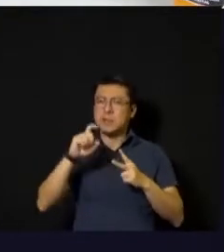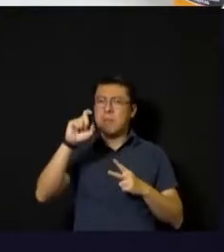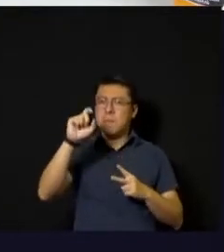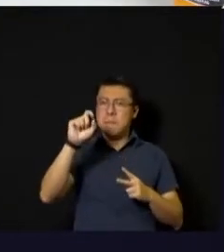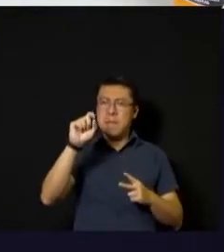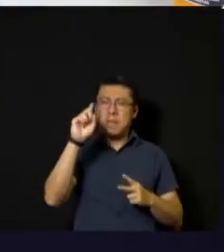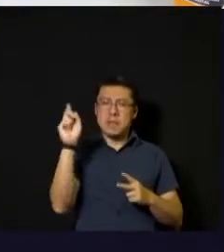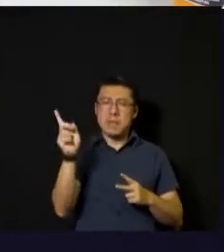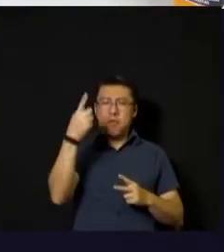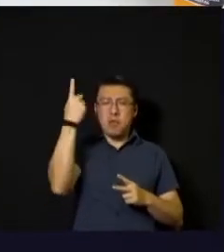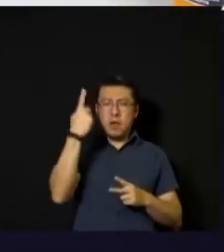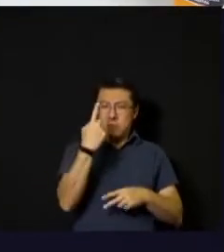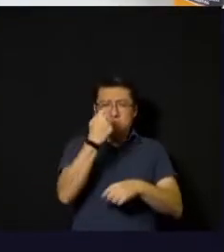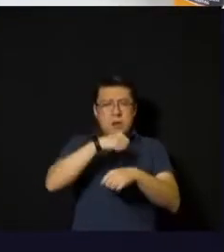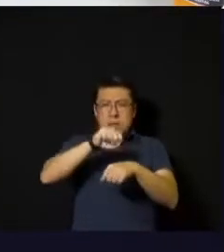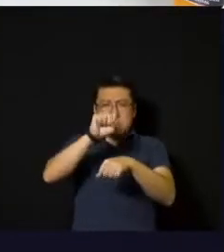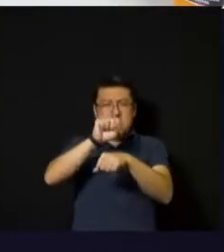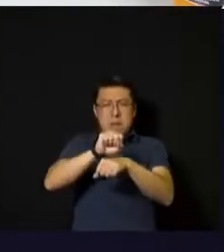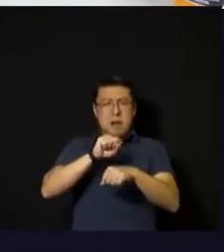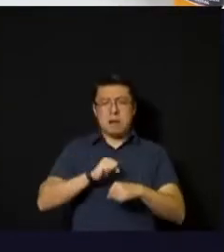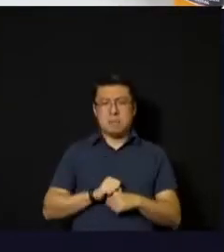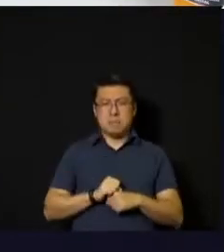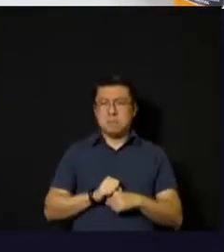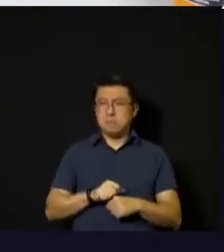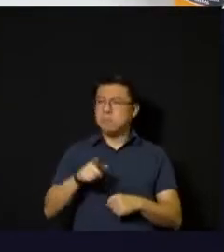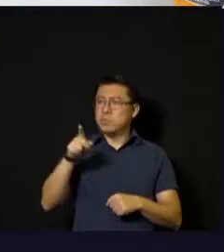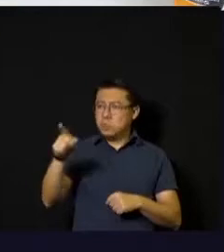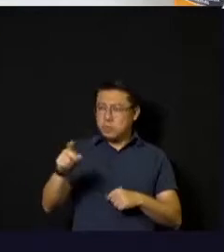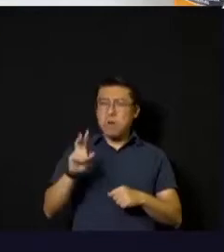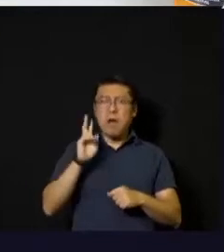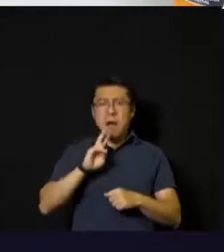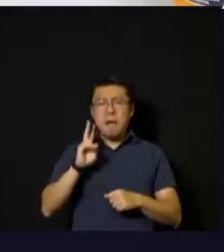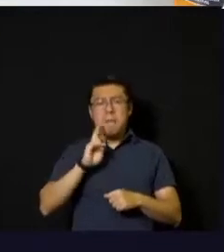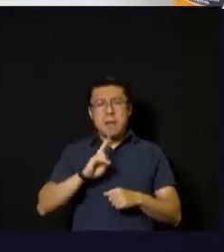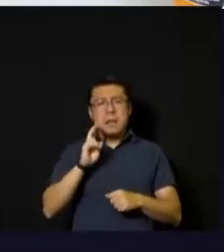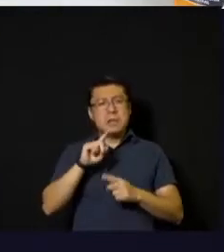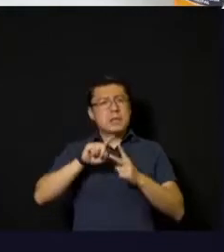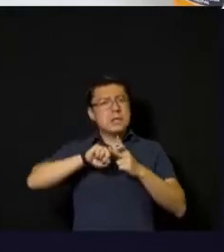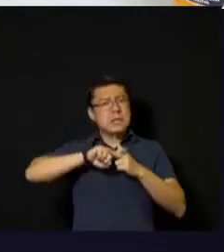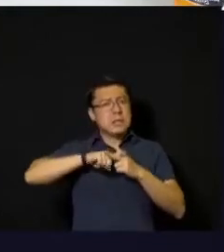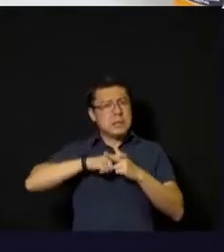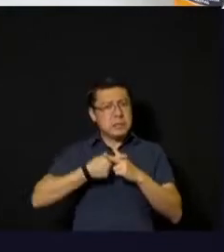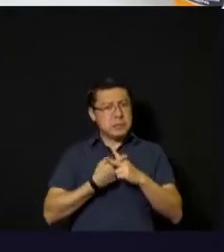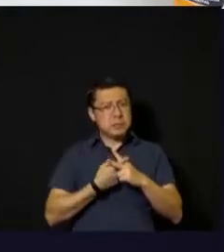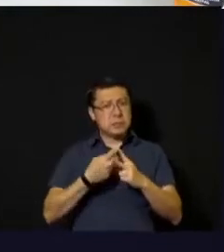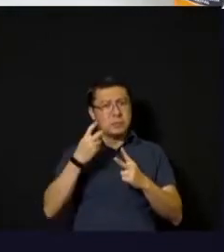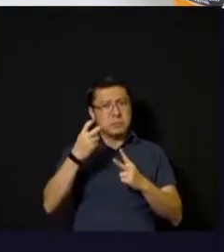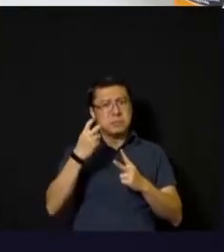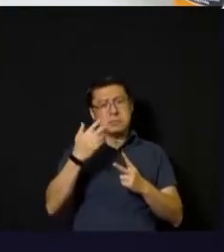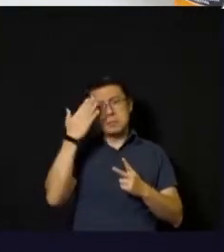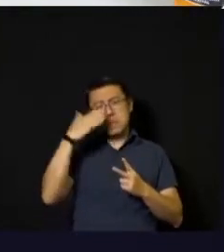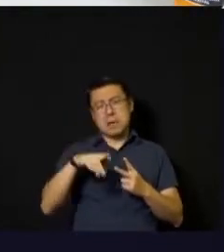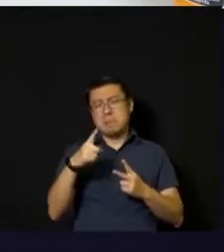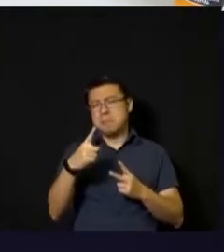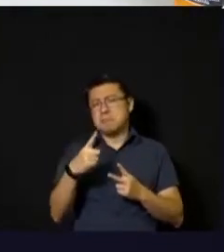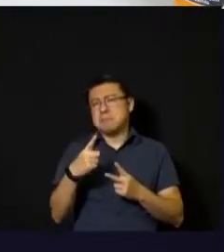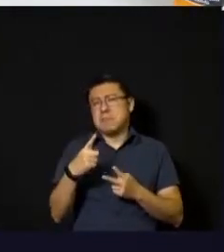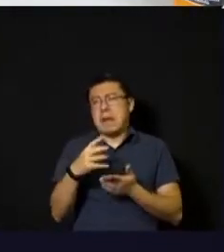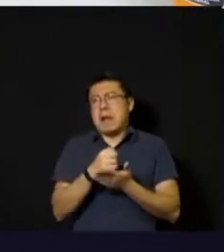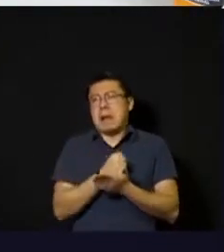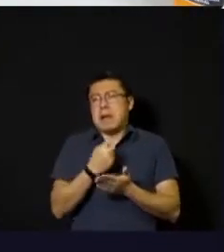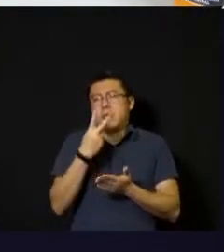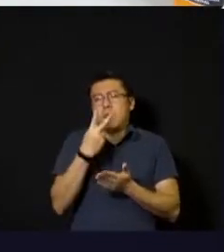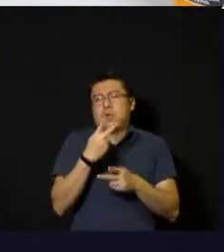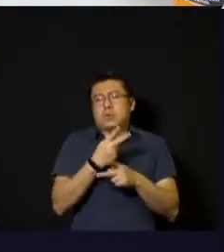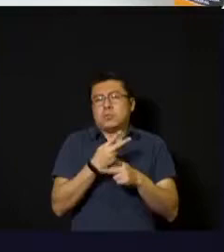with $20 a week and pay for publicity. And then if we see that it is the earning of